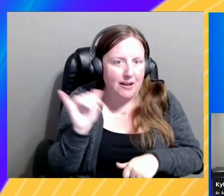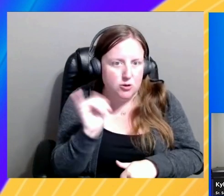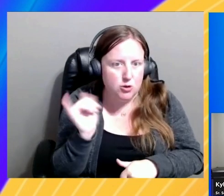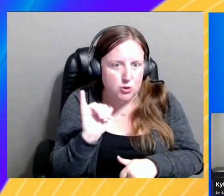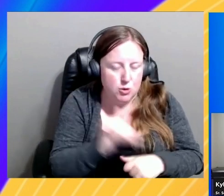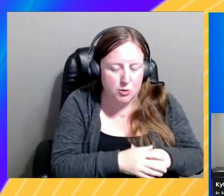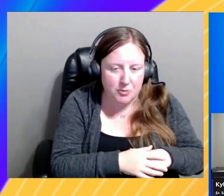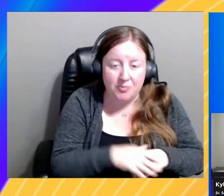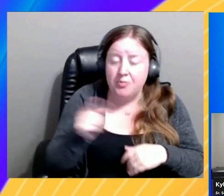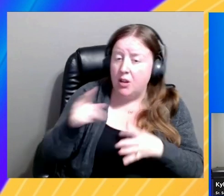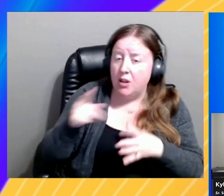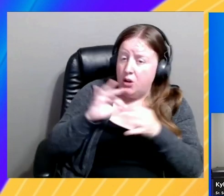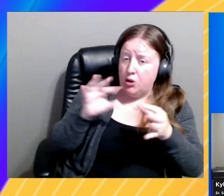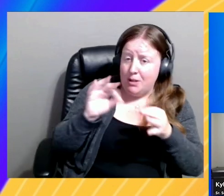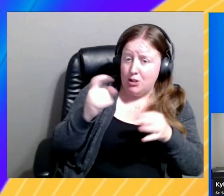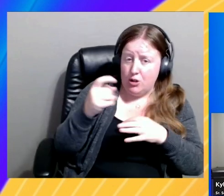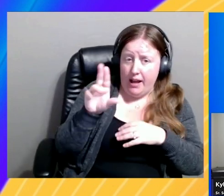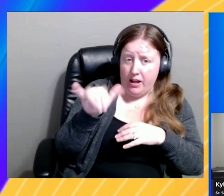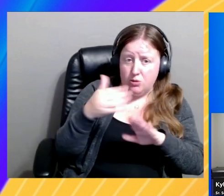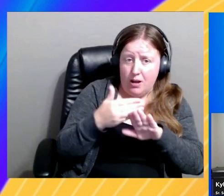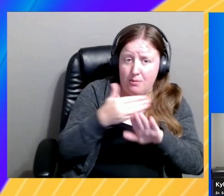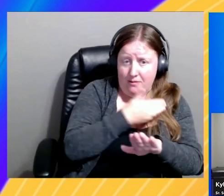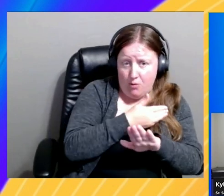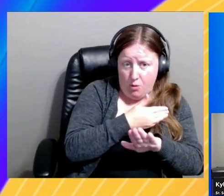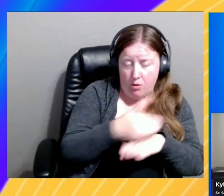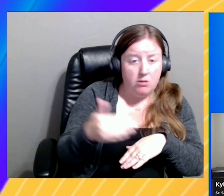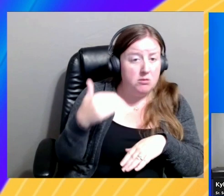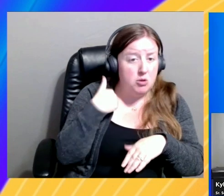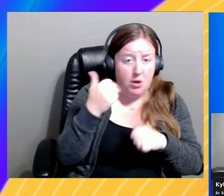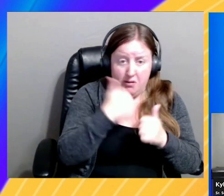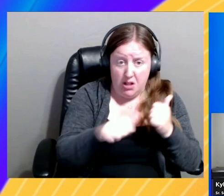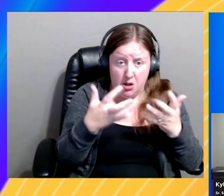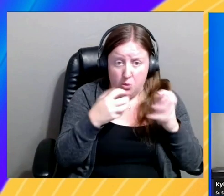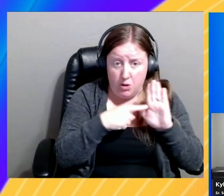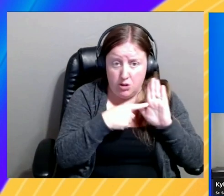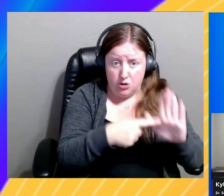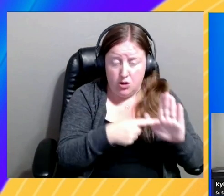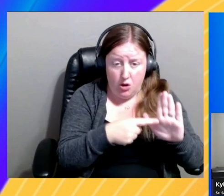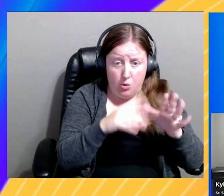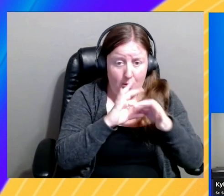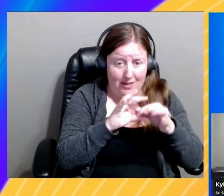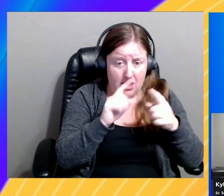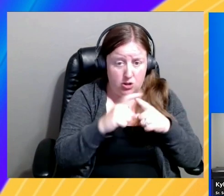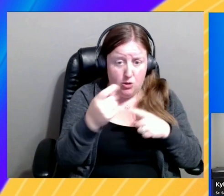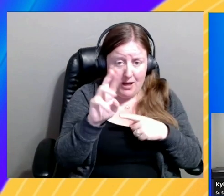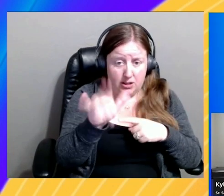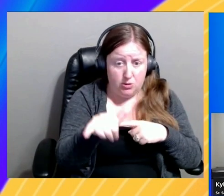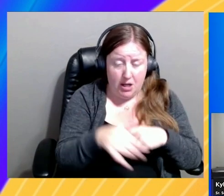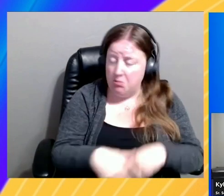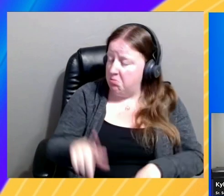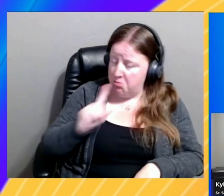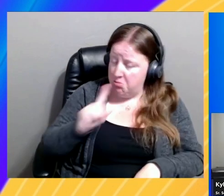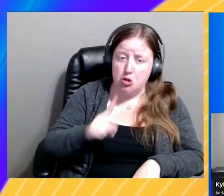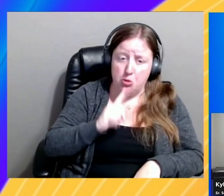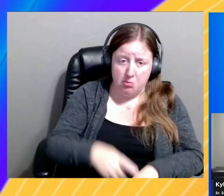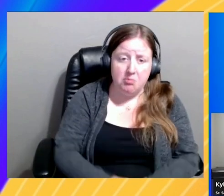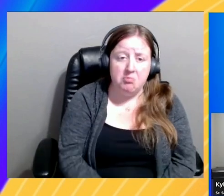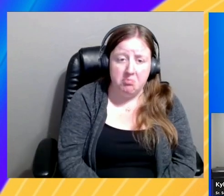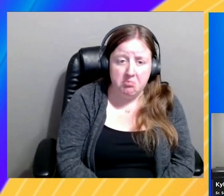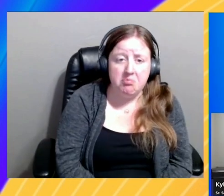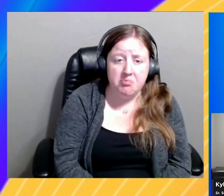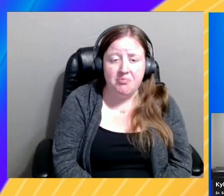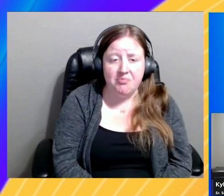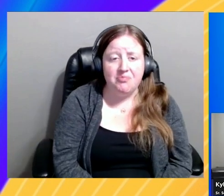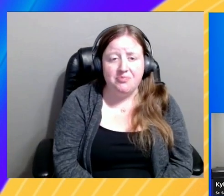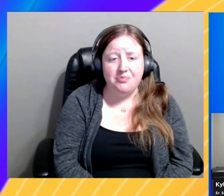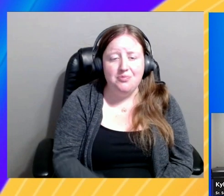mentioned X-ray earlier. Do you have anything you could show me about X-ray? Yeah, I do. So Awesome. let's go take a